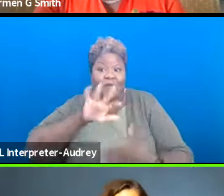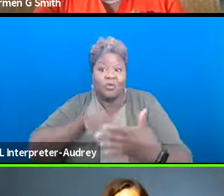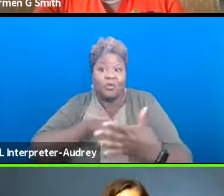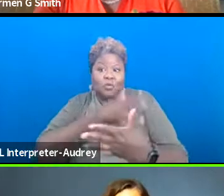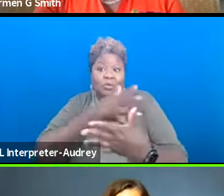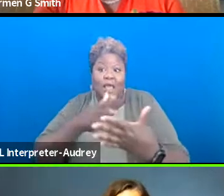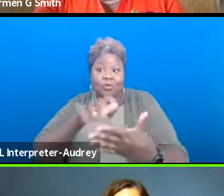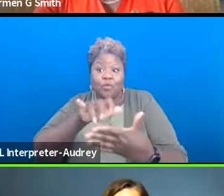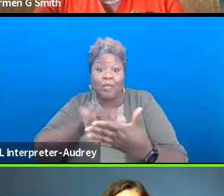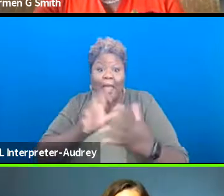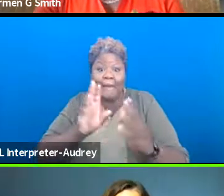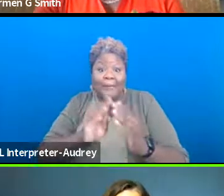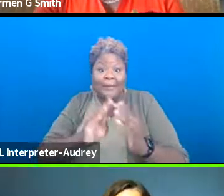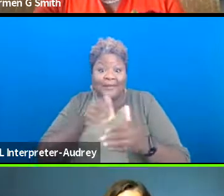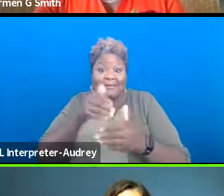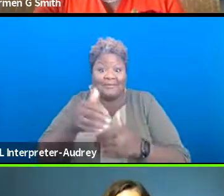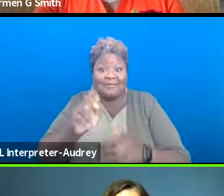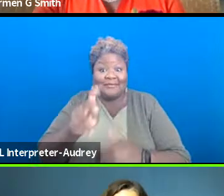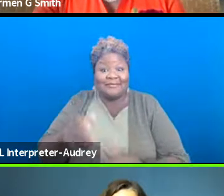soon as we can get everyone together.